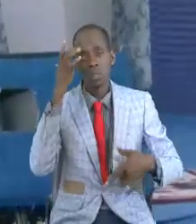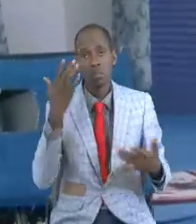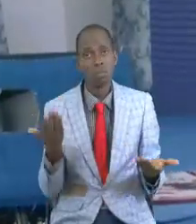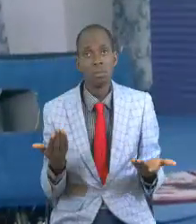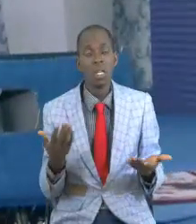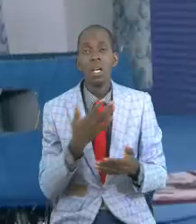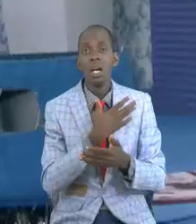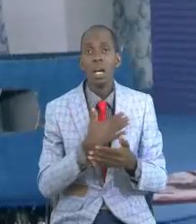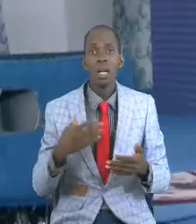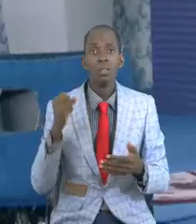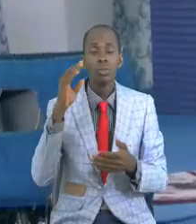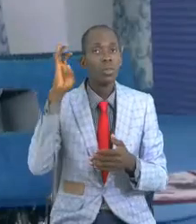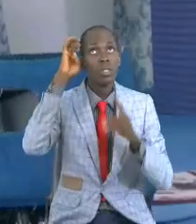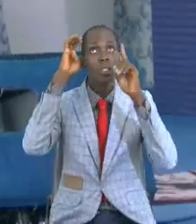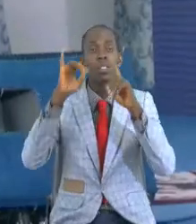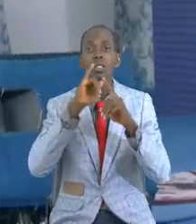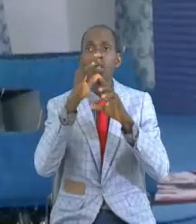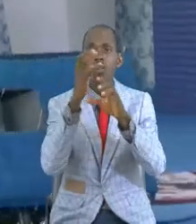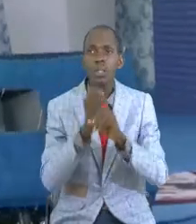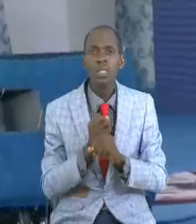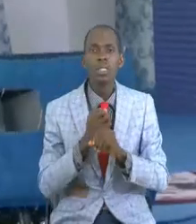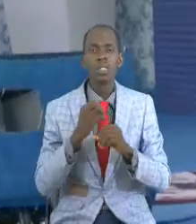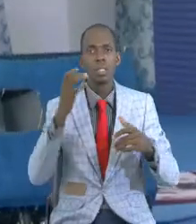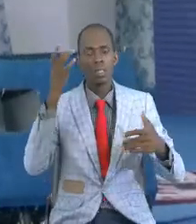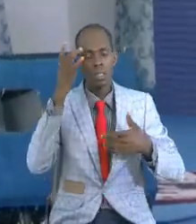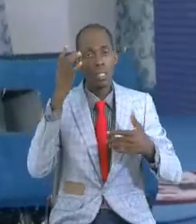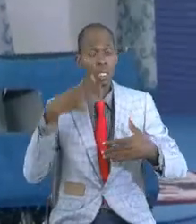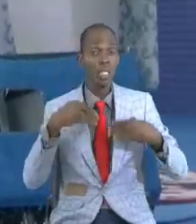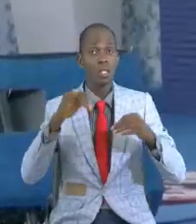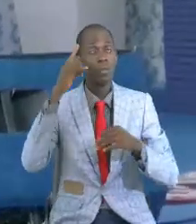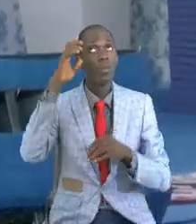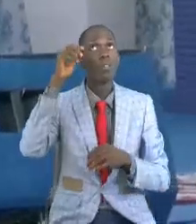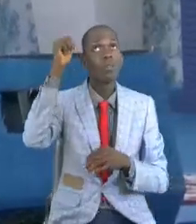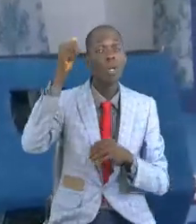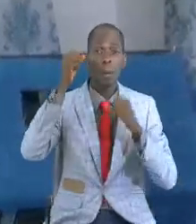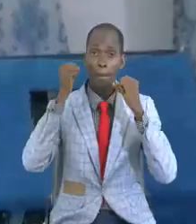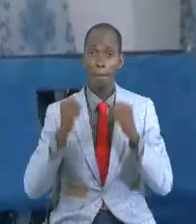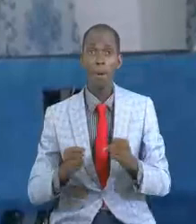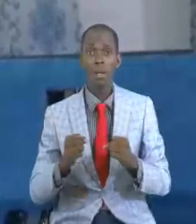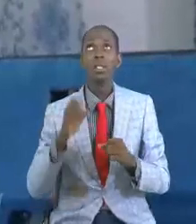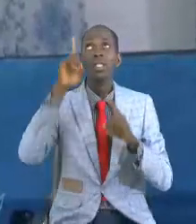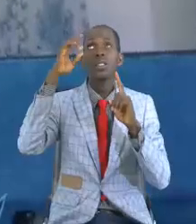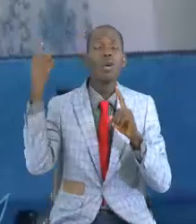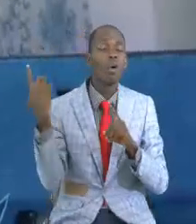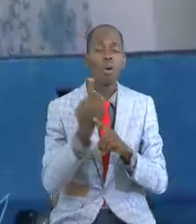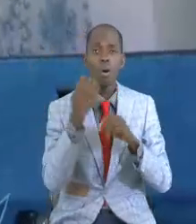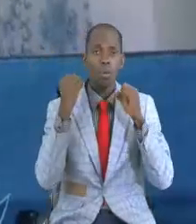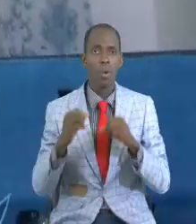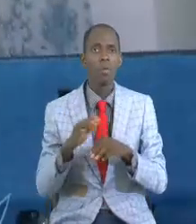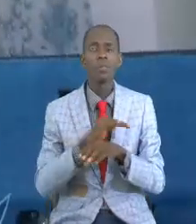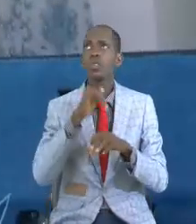not obtaining healing for himself. Power. It's always been powerful. He didn't need to obtain that for